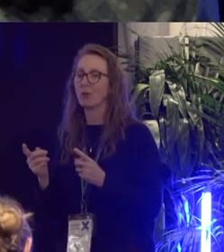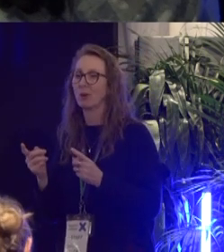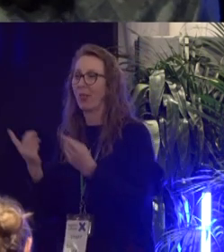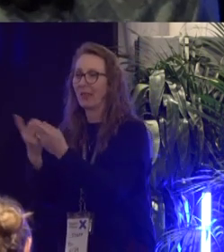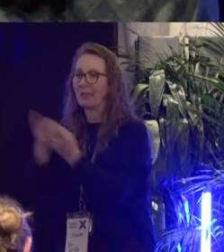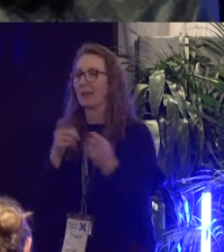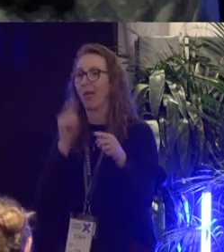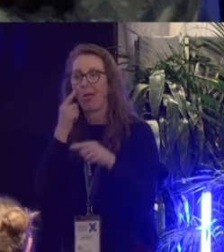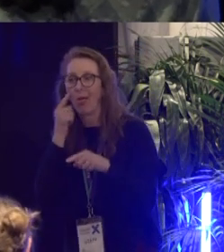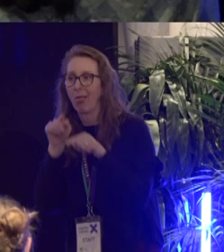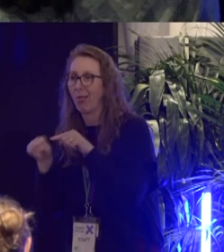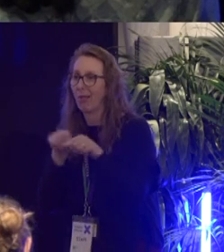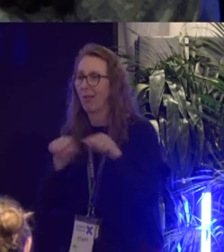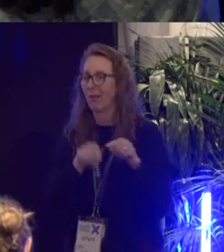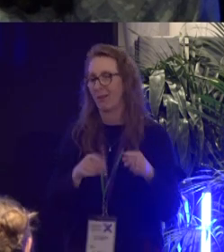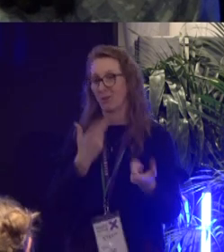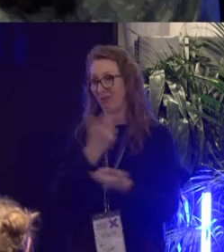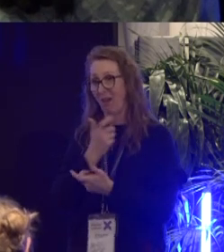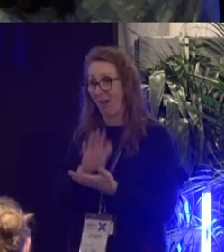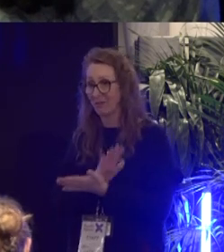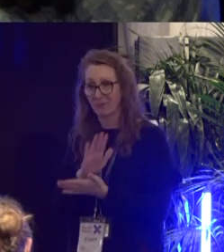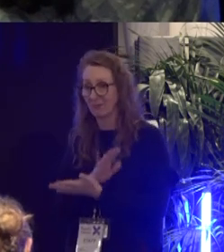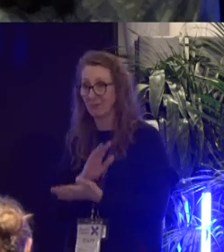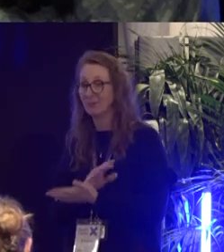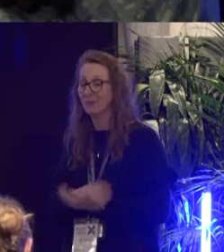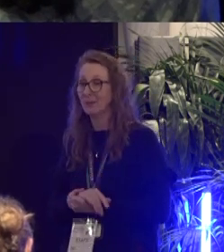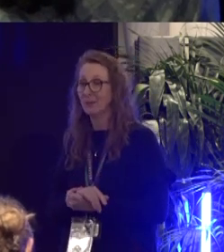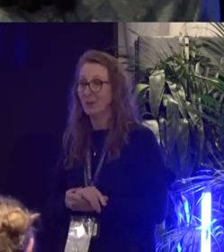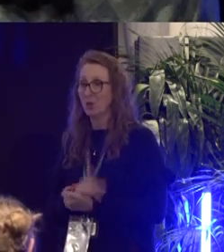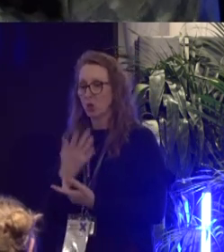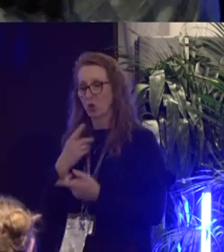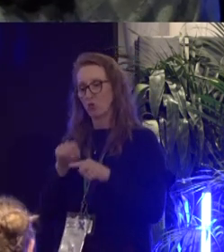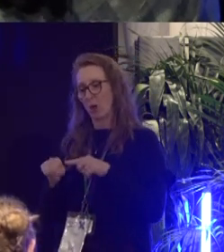like to really like perfect what you can do